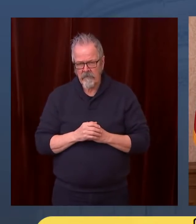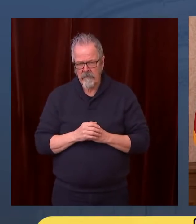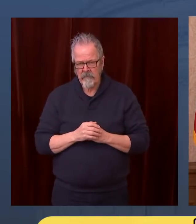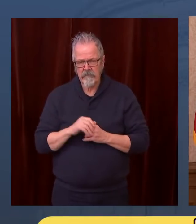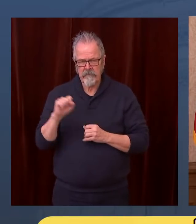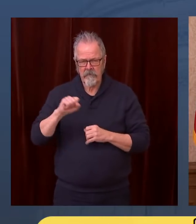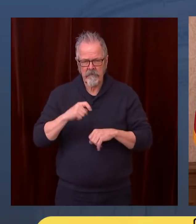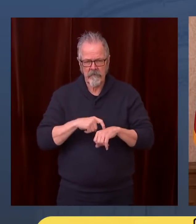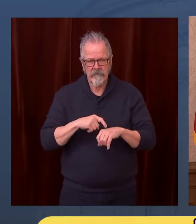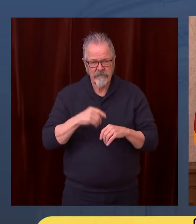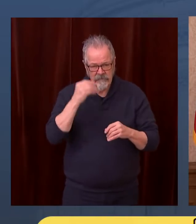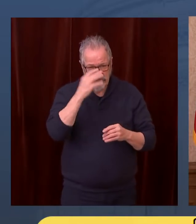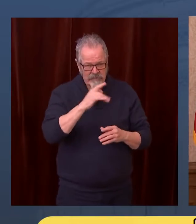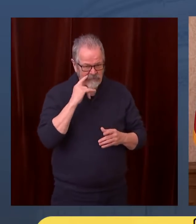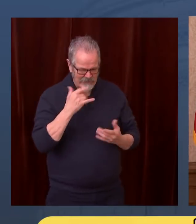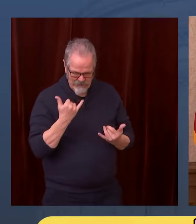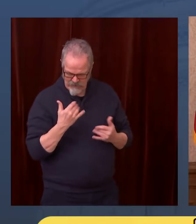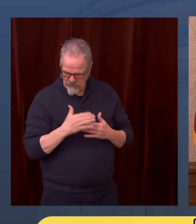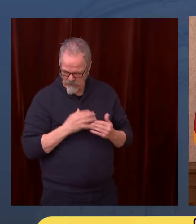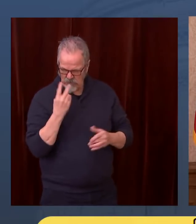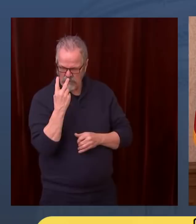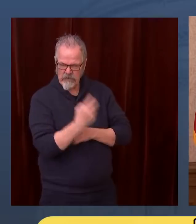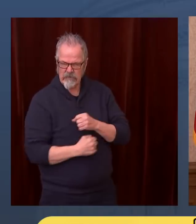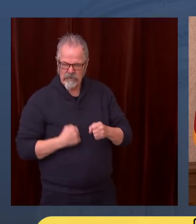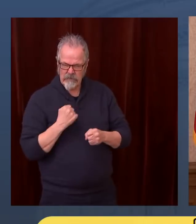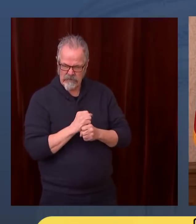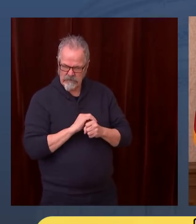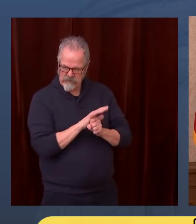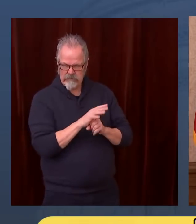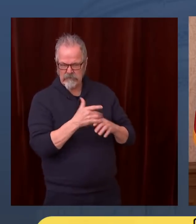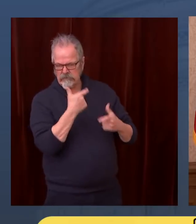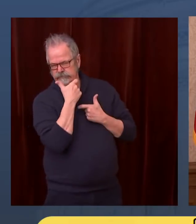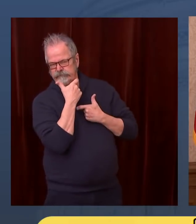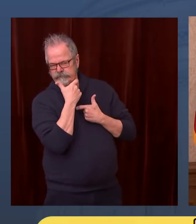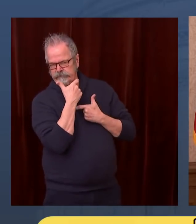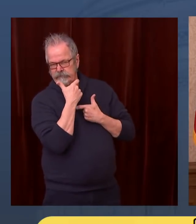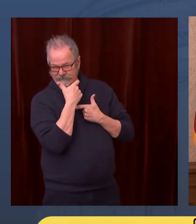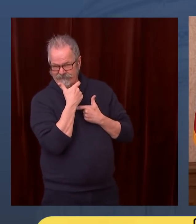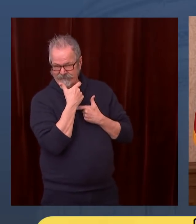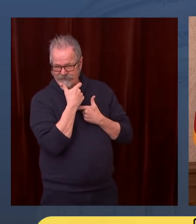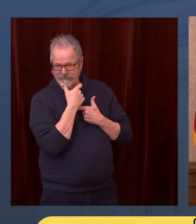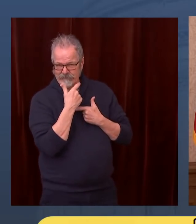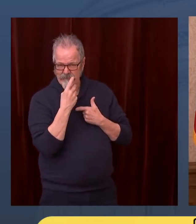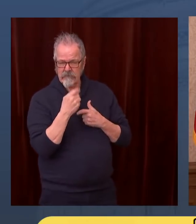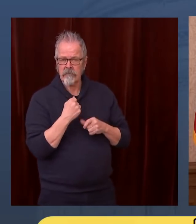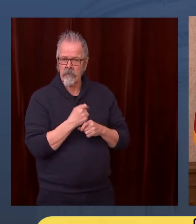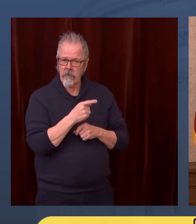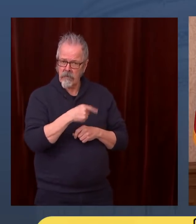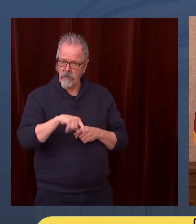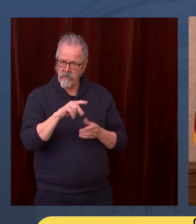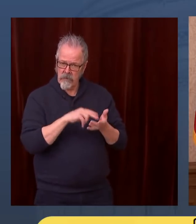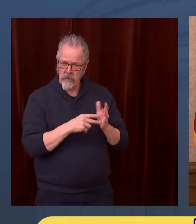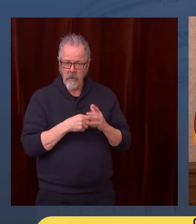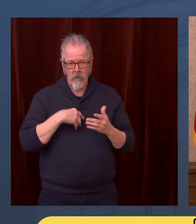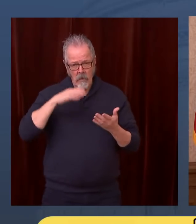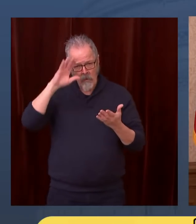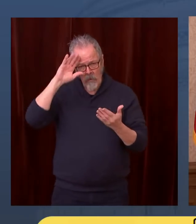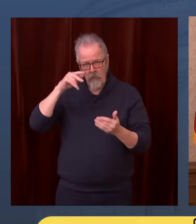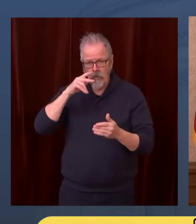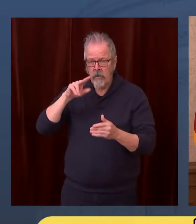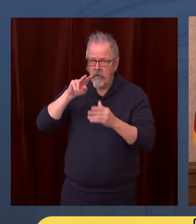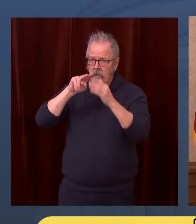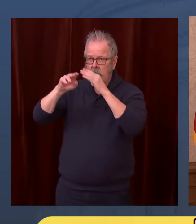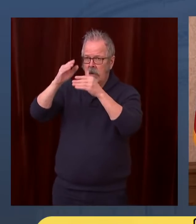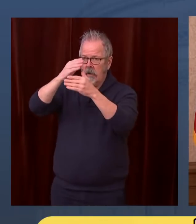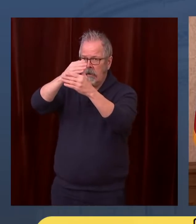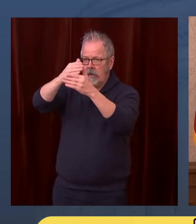2-year mark since the start of the pandemic, how should residents feel hopeful that we're getting near the end, or what should they be thinking about